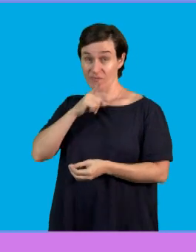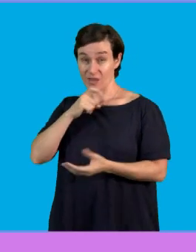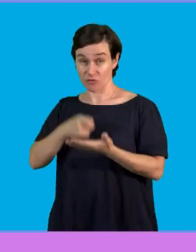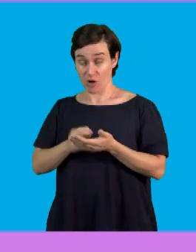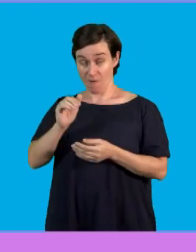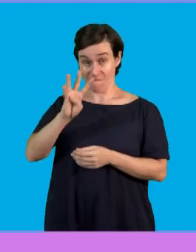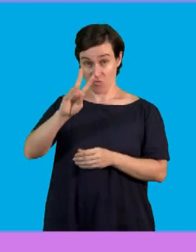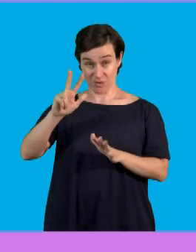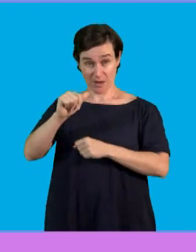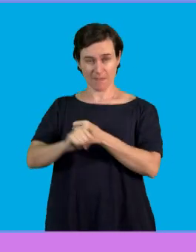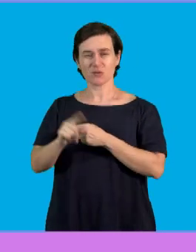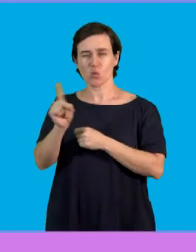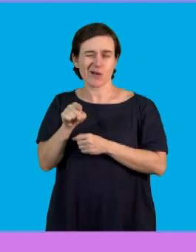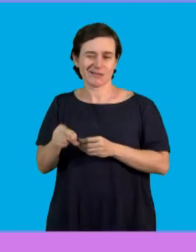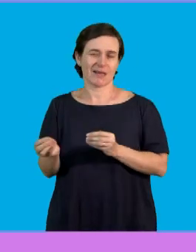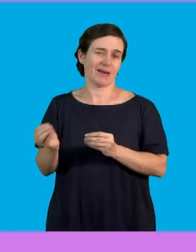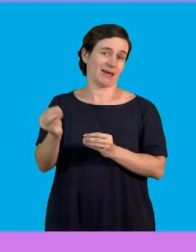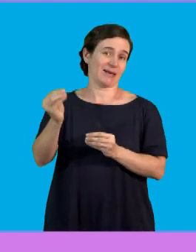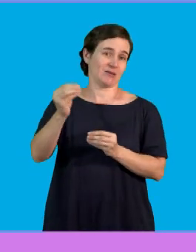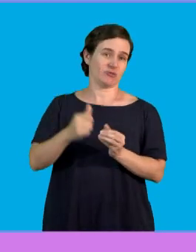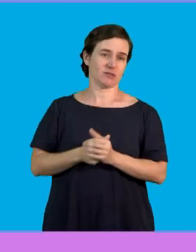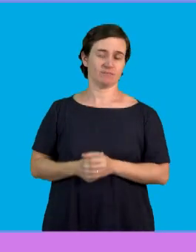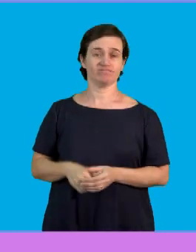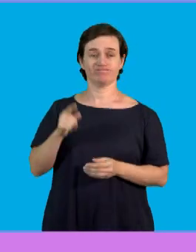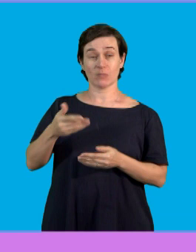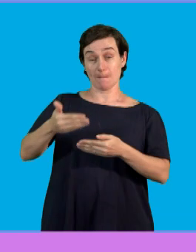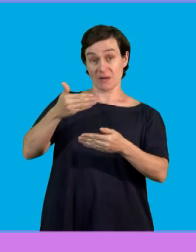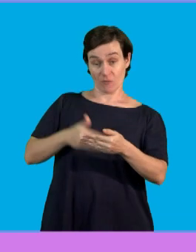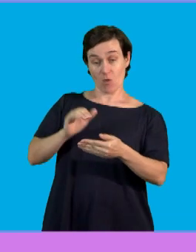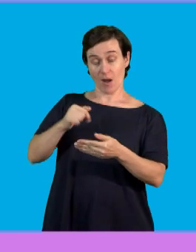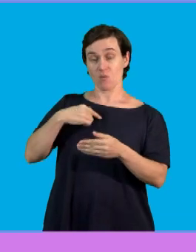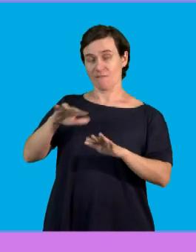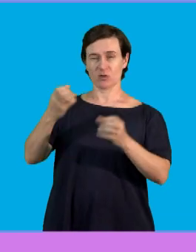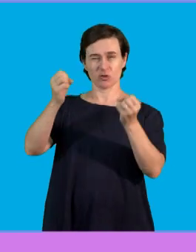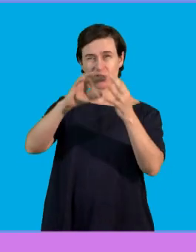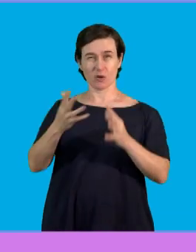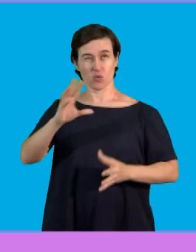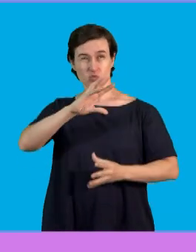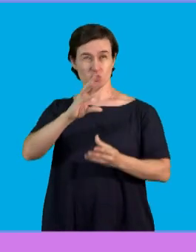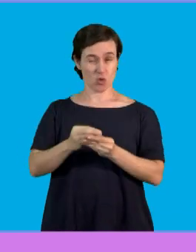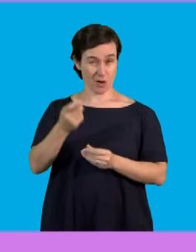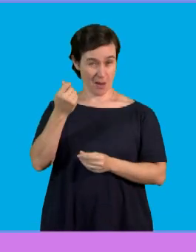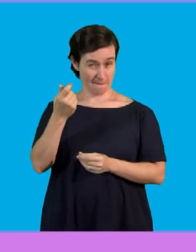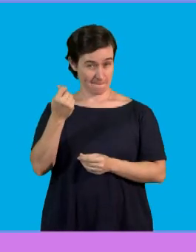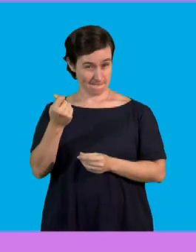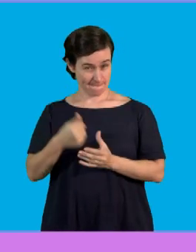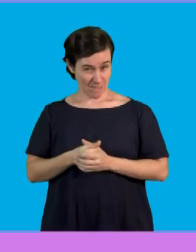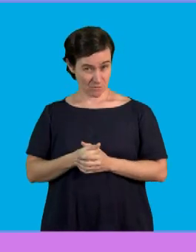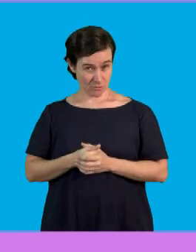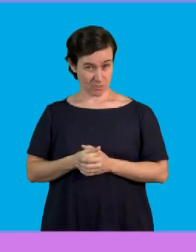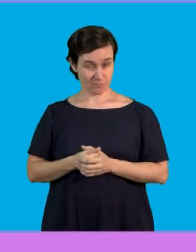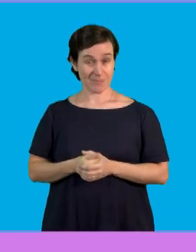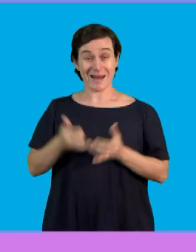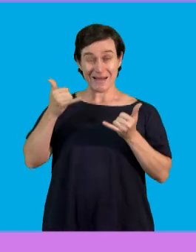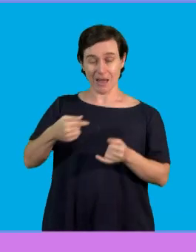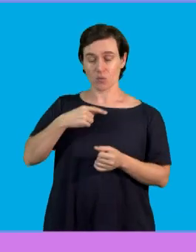over this period of 48 months. Remember, in question number A, you have calculated the total amount. So now they want us to calculate